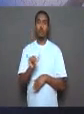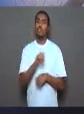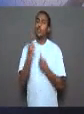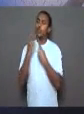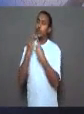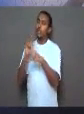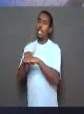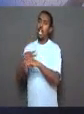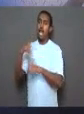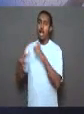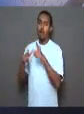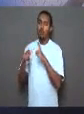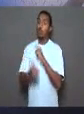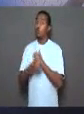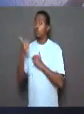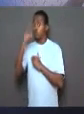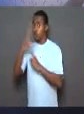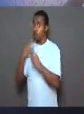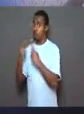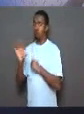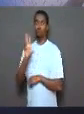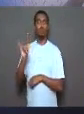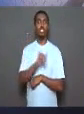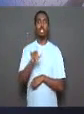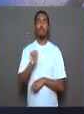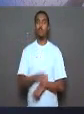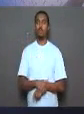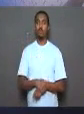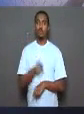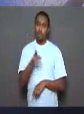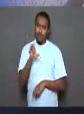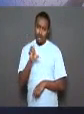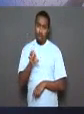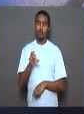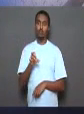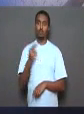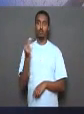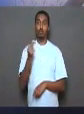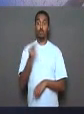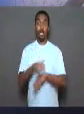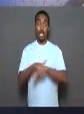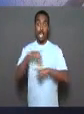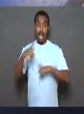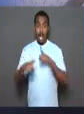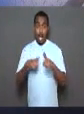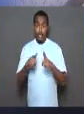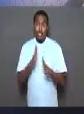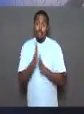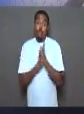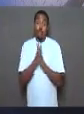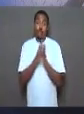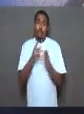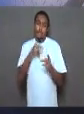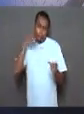as speaking the language with others. You have to use the language if you wish to